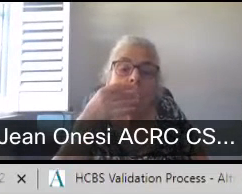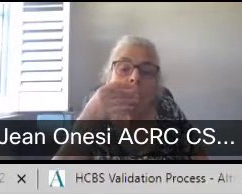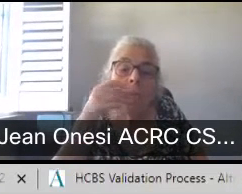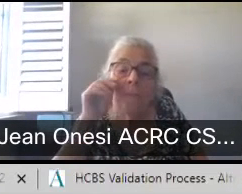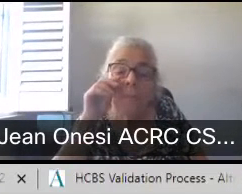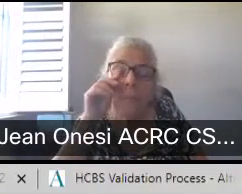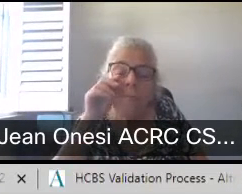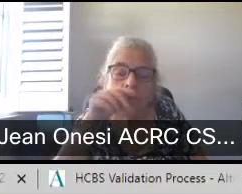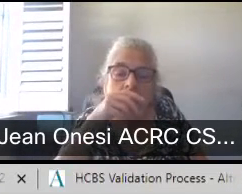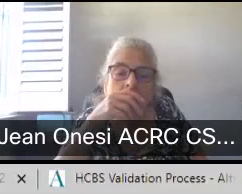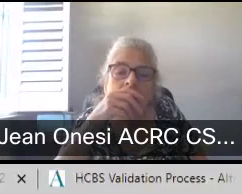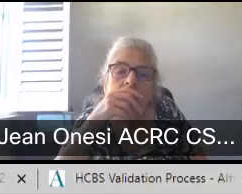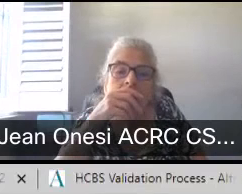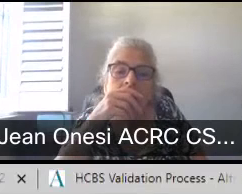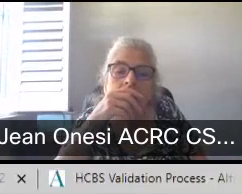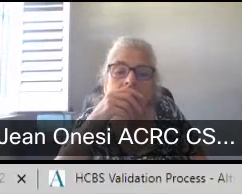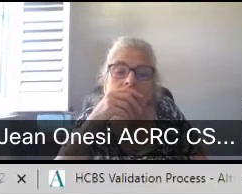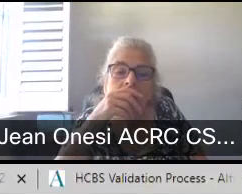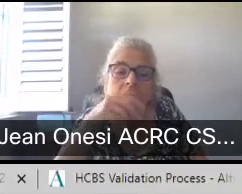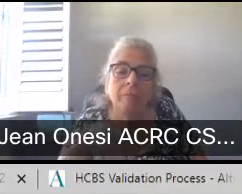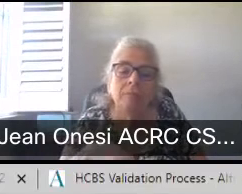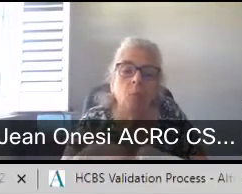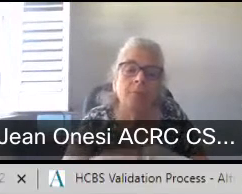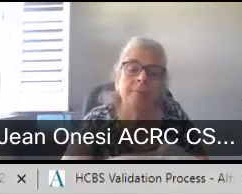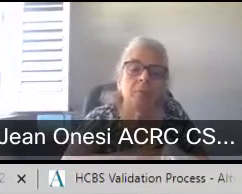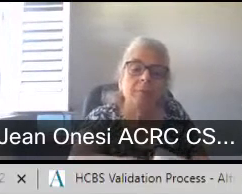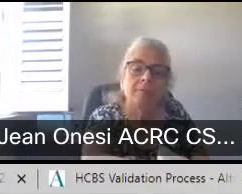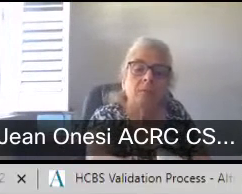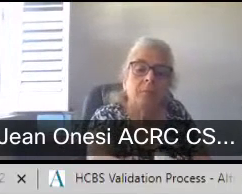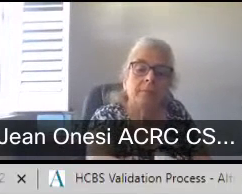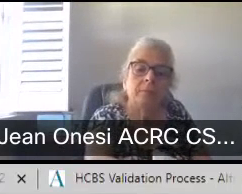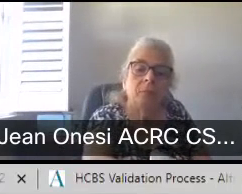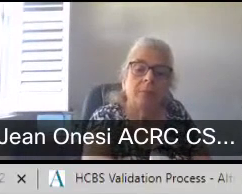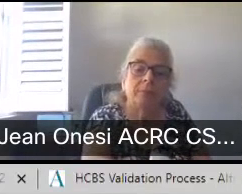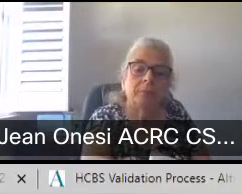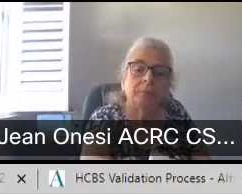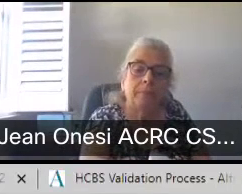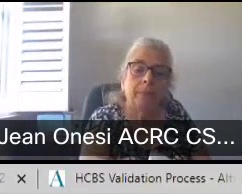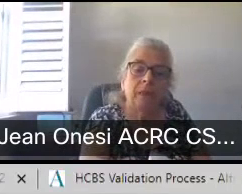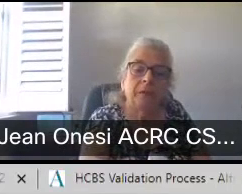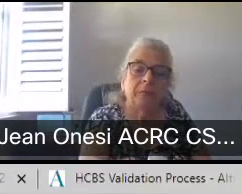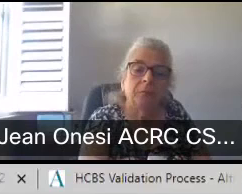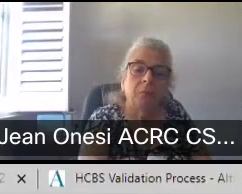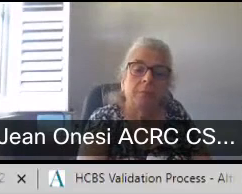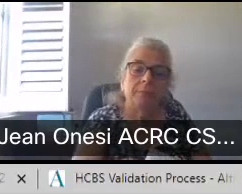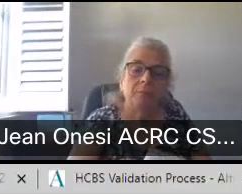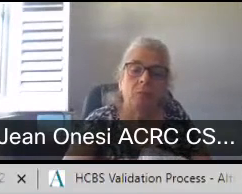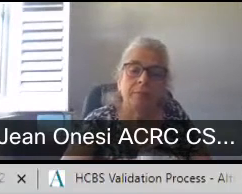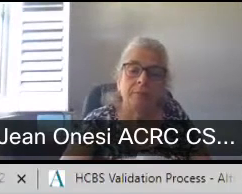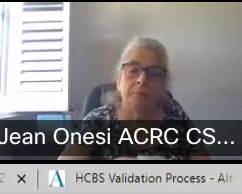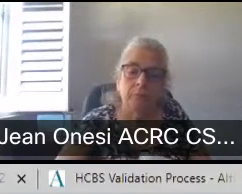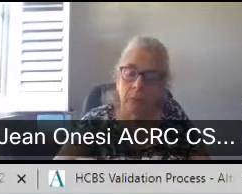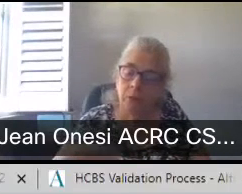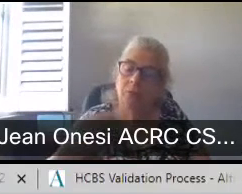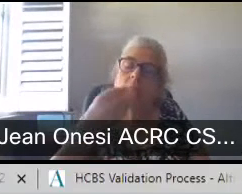grants. So cycle 45 for the flyers and the RFPs, and this just came out. So this is State